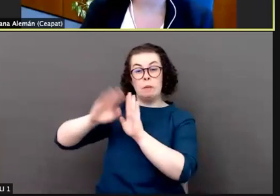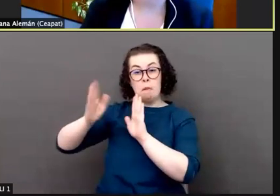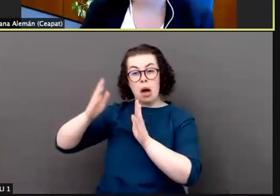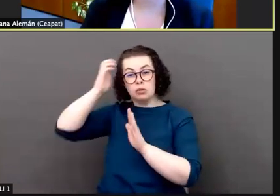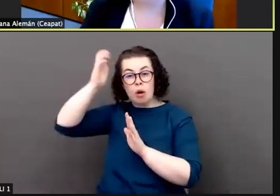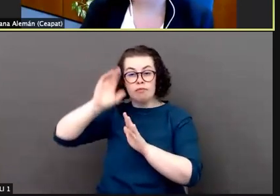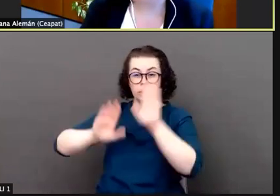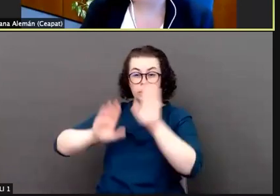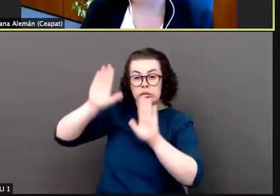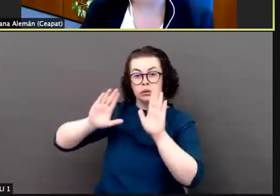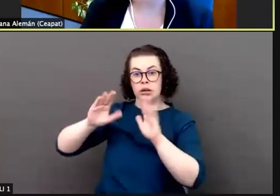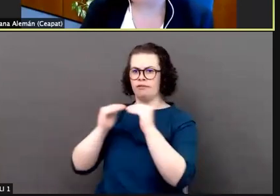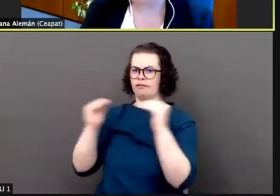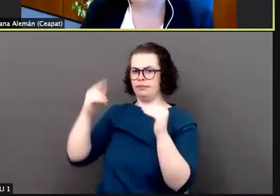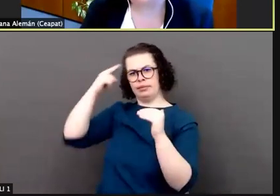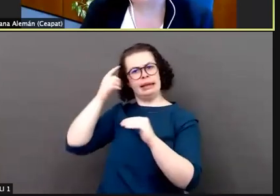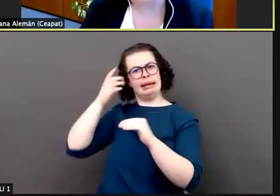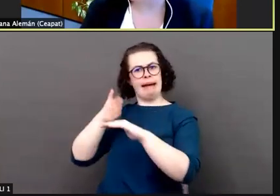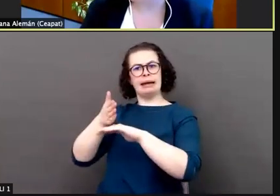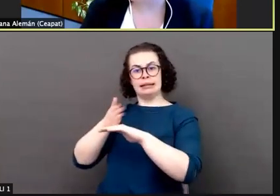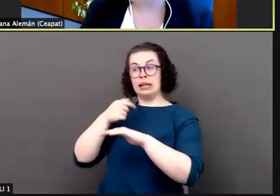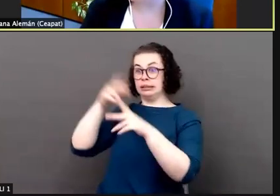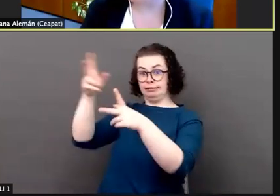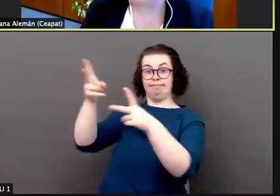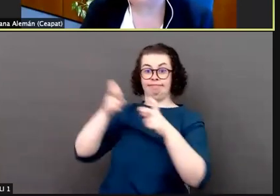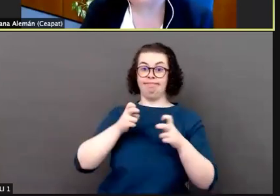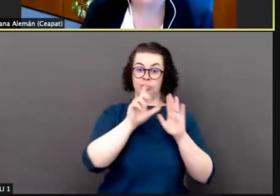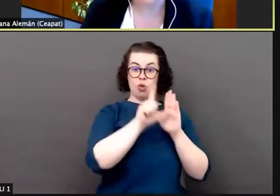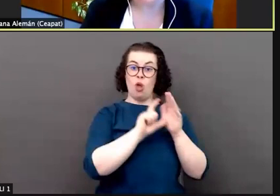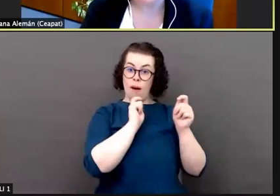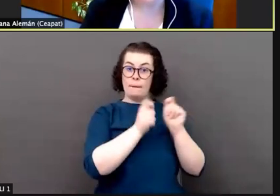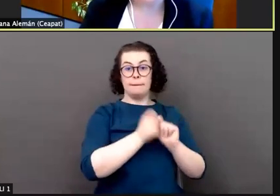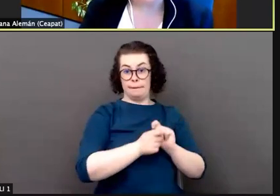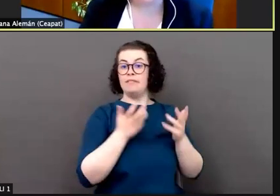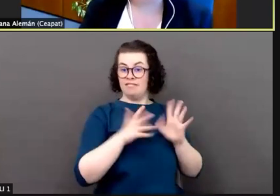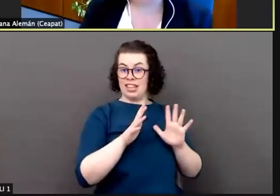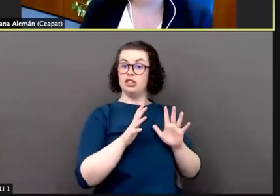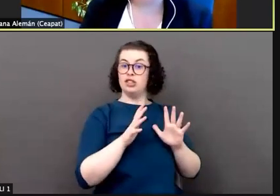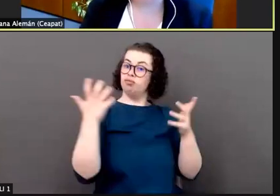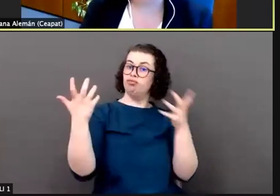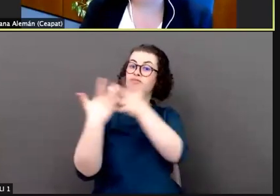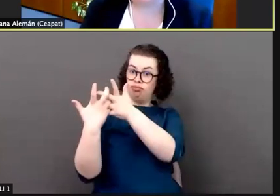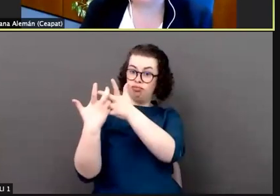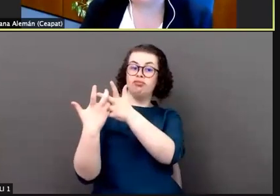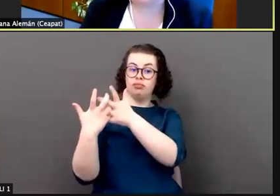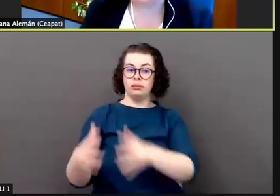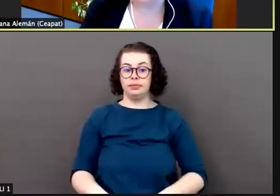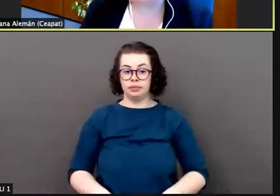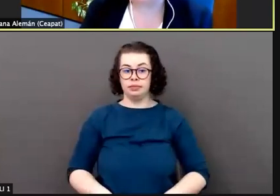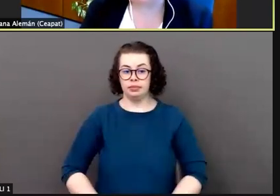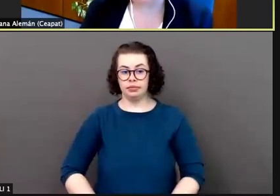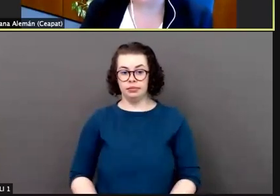take advantage of the impact of public tenders. Require compliance